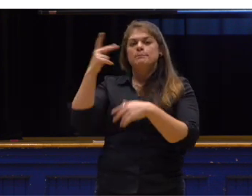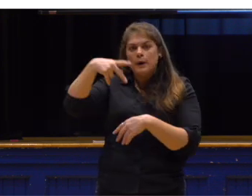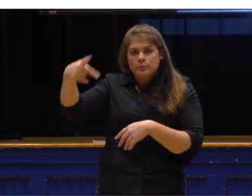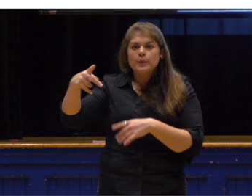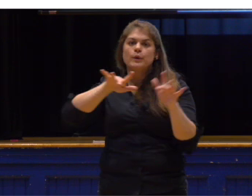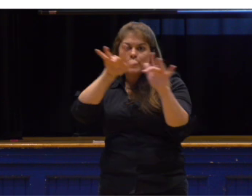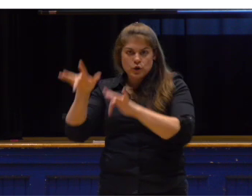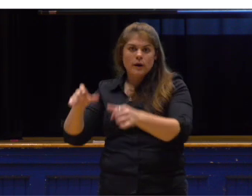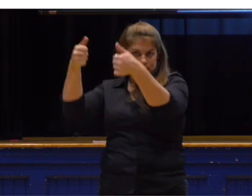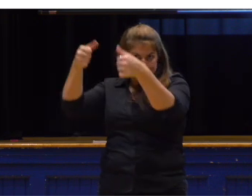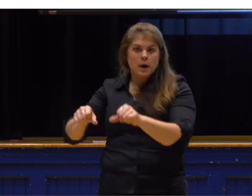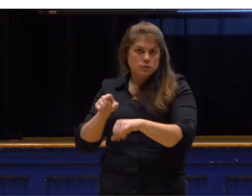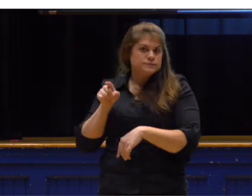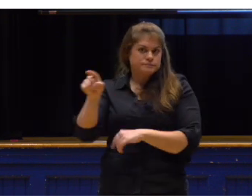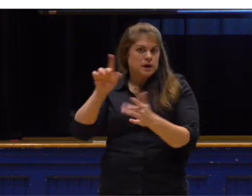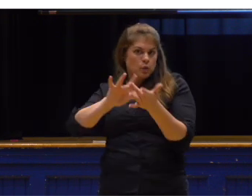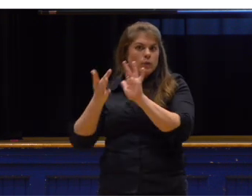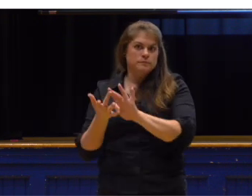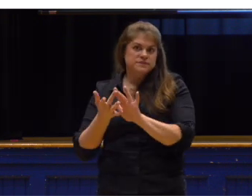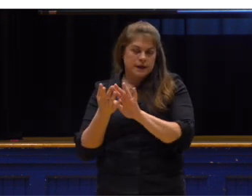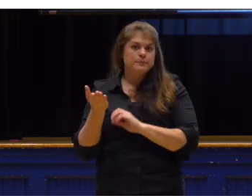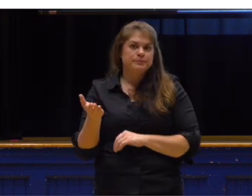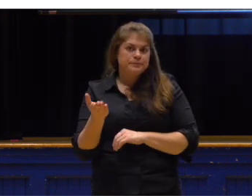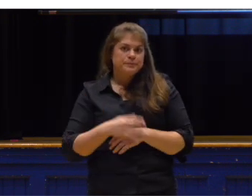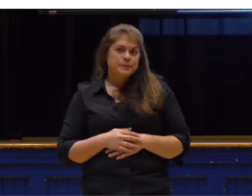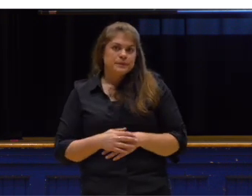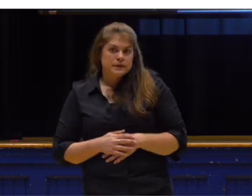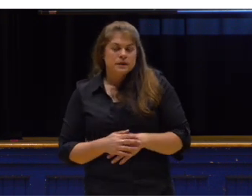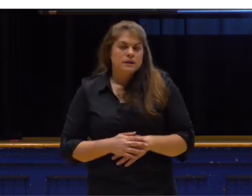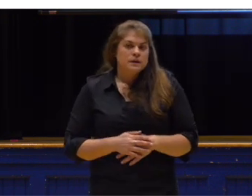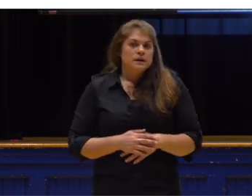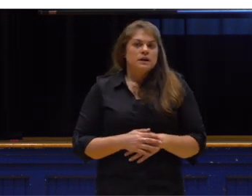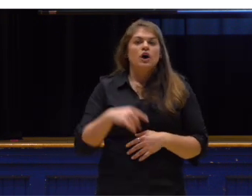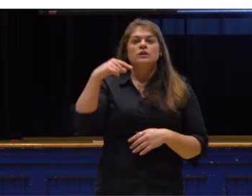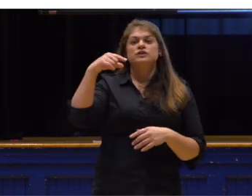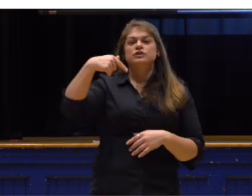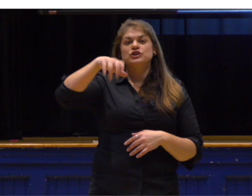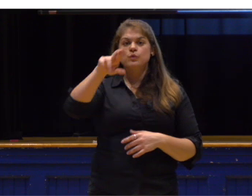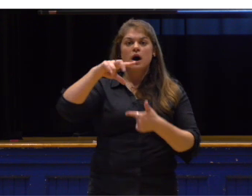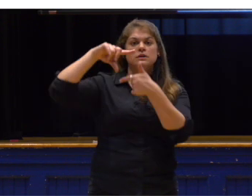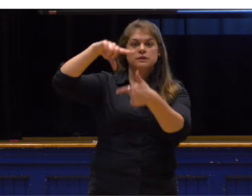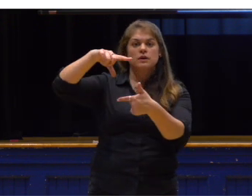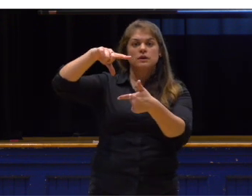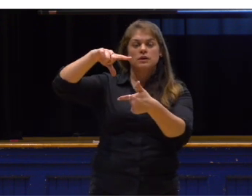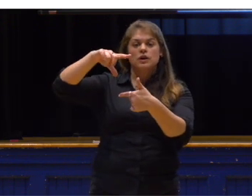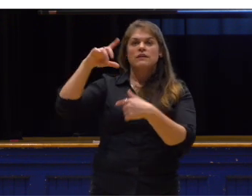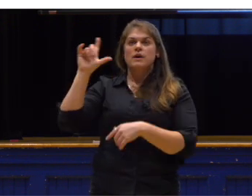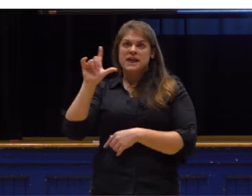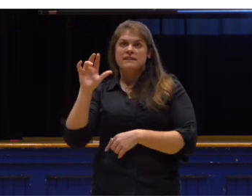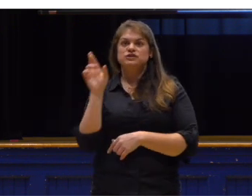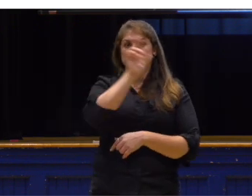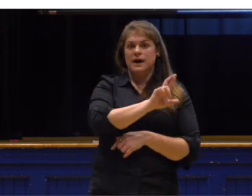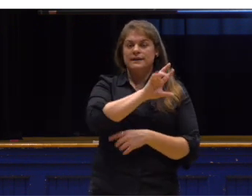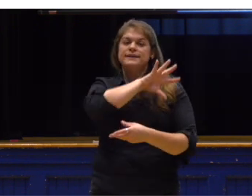tonight's presentation will be made available on that website as well. The QR codes from left to right on the screen include the